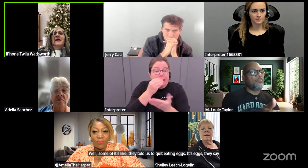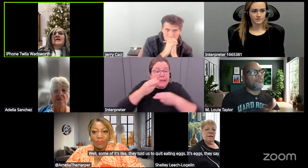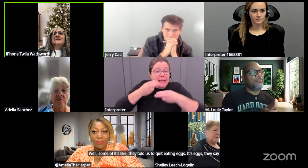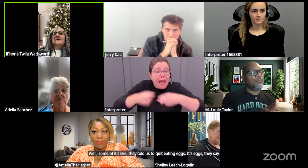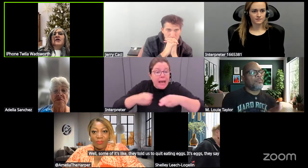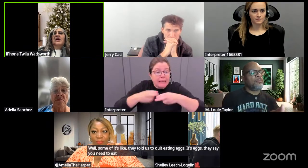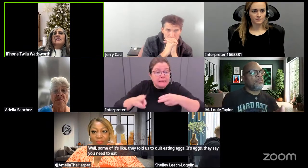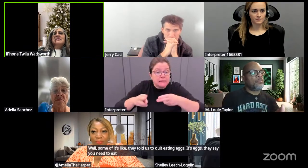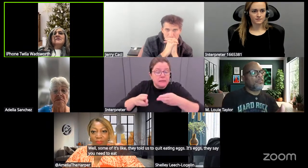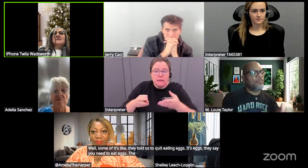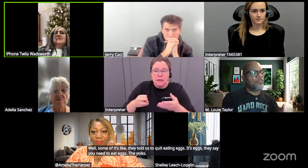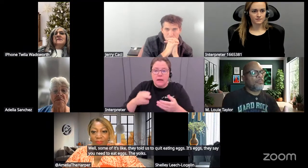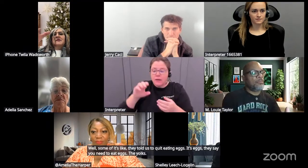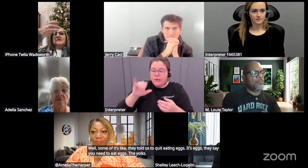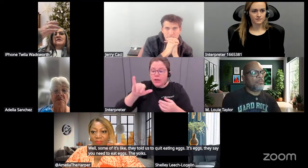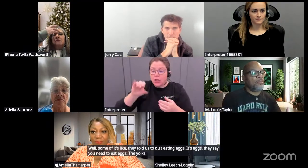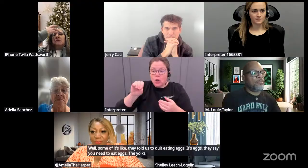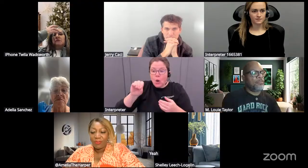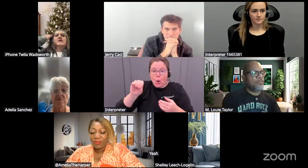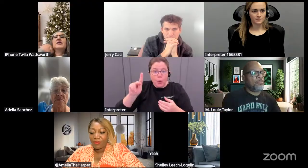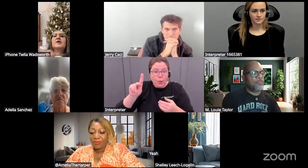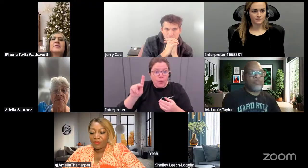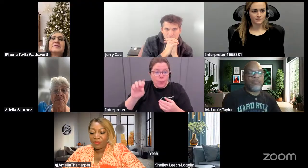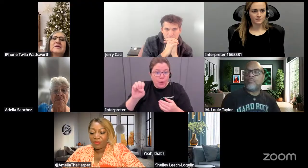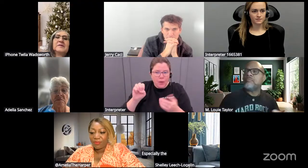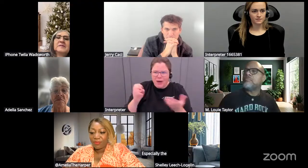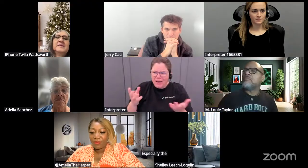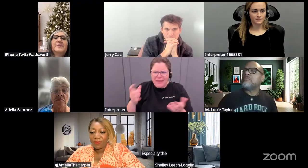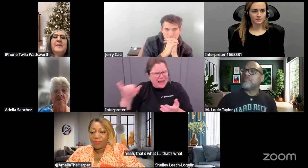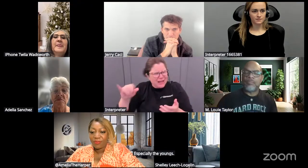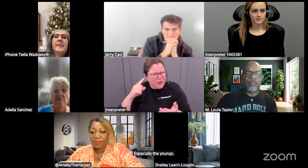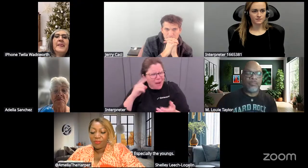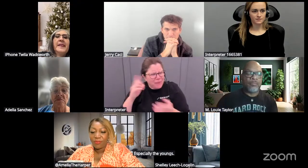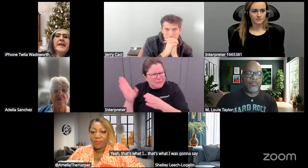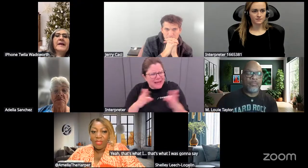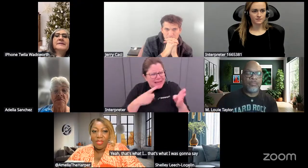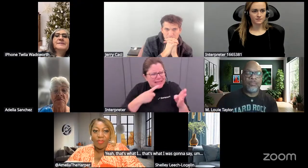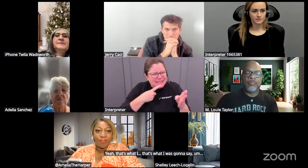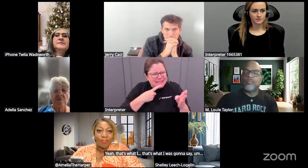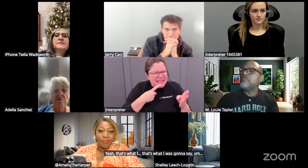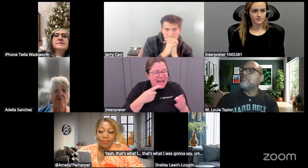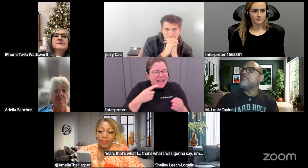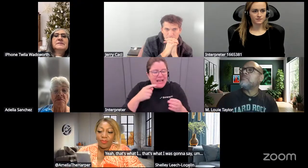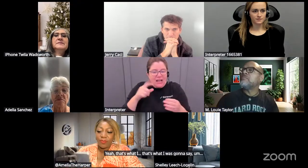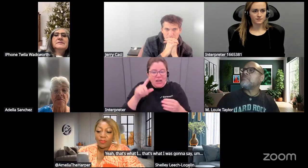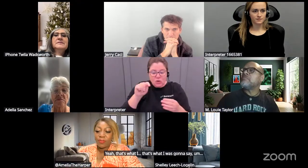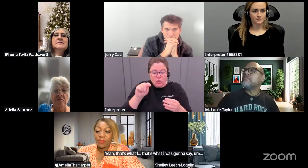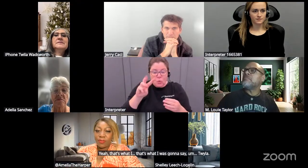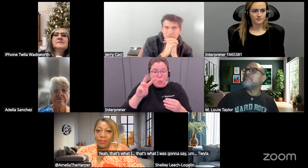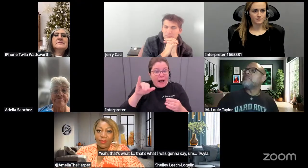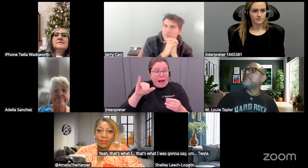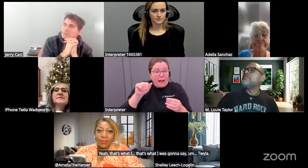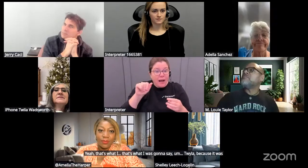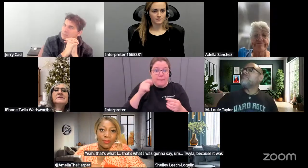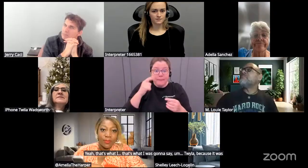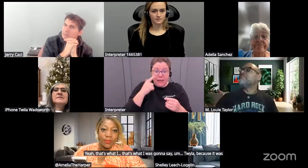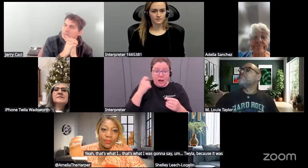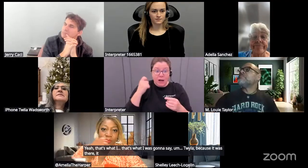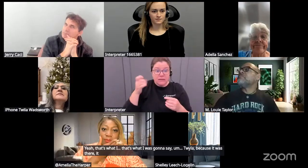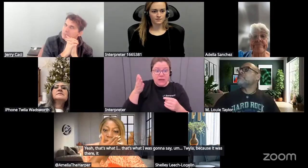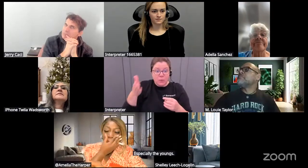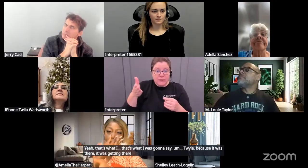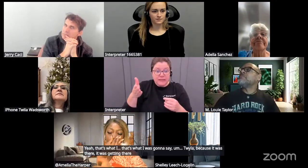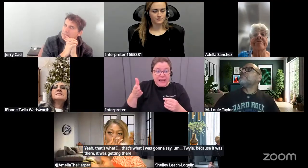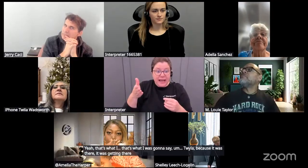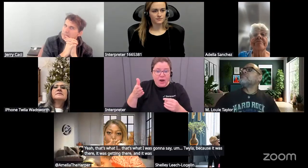eat eggs, the yolks, Yeah, especially the that's yolks. what I was gonna say, Twyla, because it was there, it was getting there,